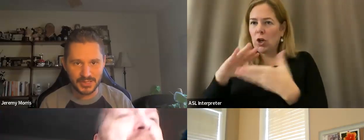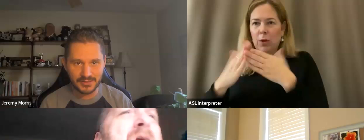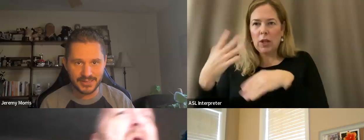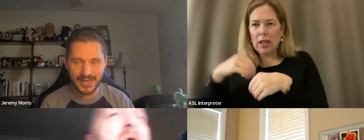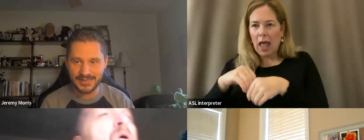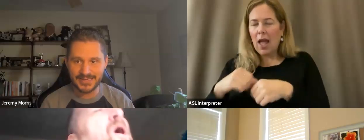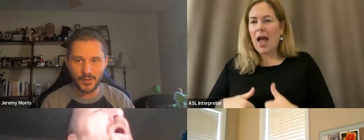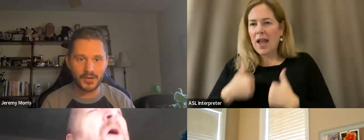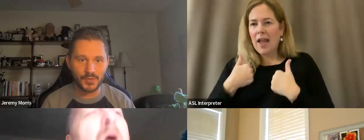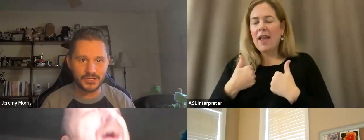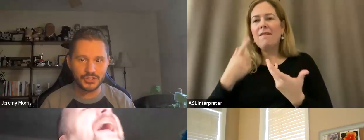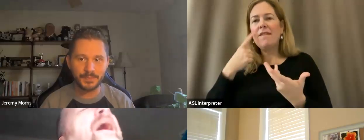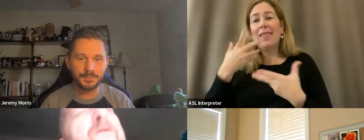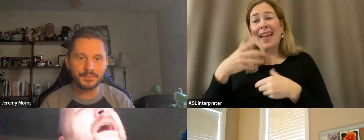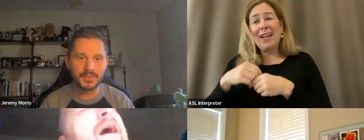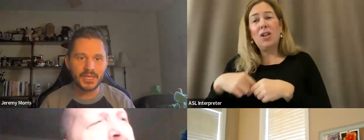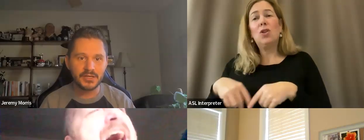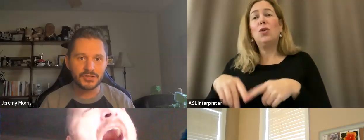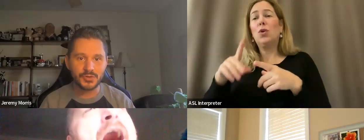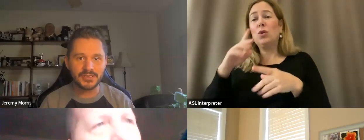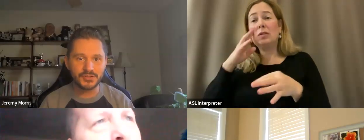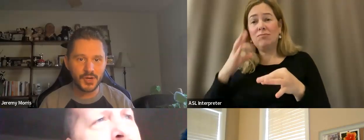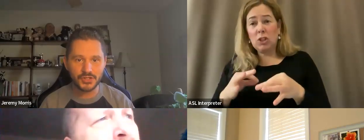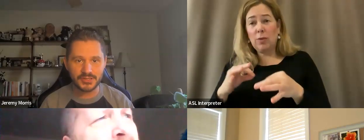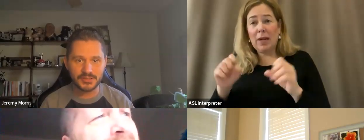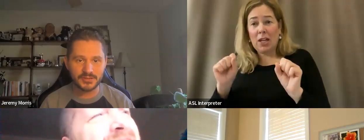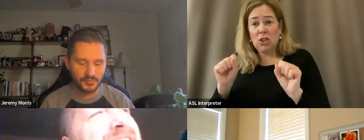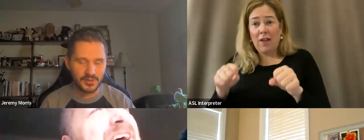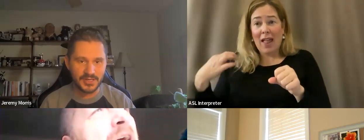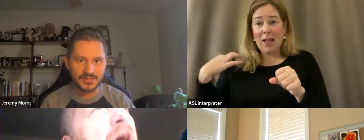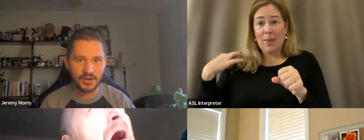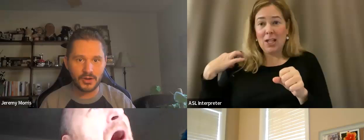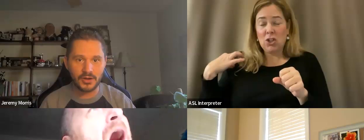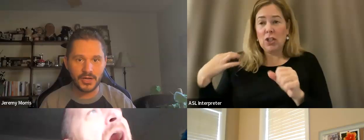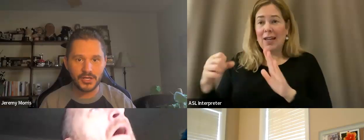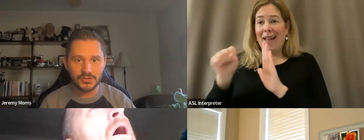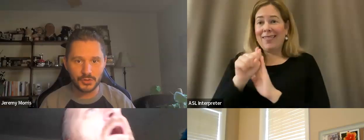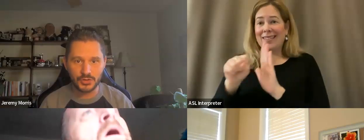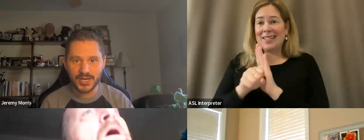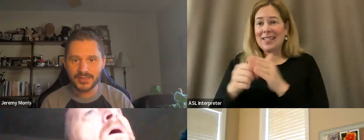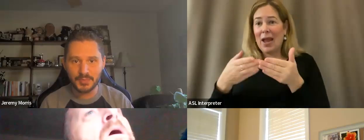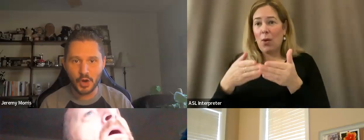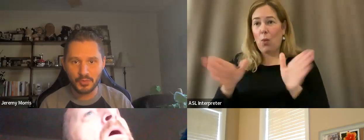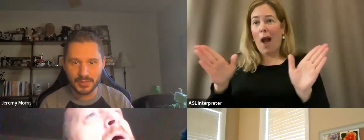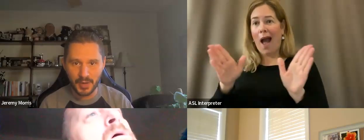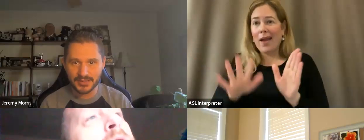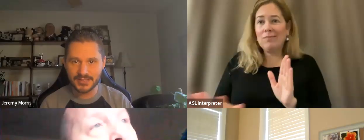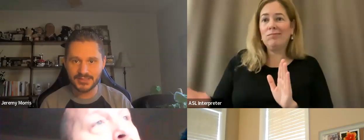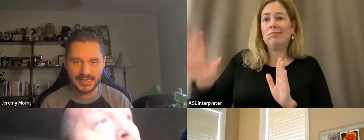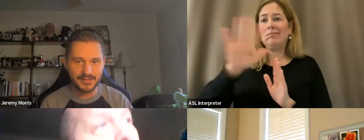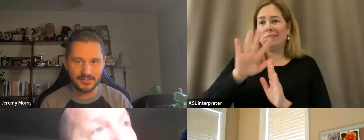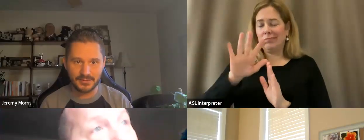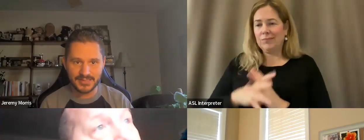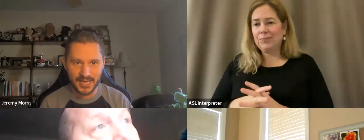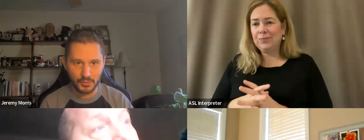of eligibility, and statewide reach. So the instructions for this are to check the appropriate